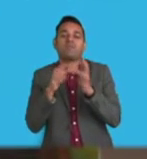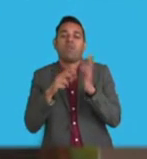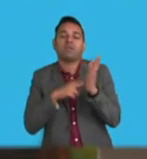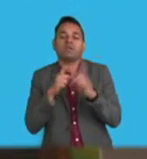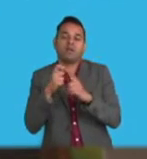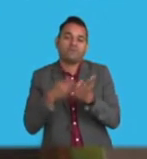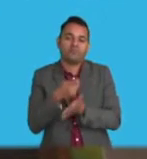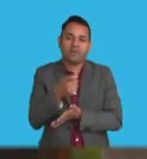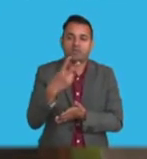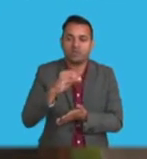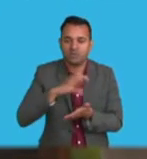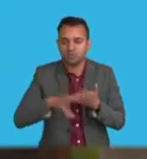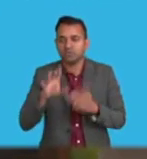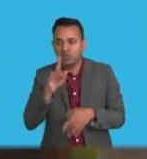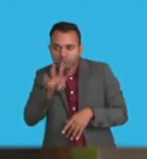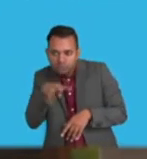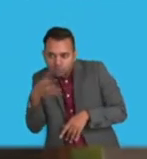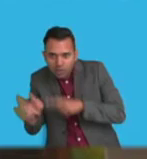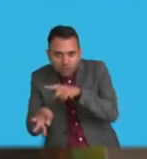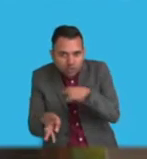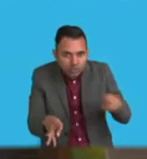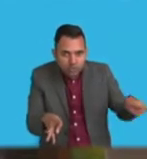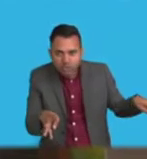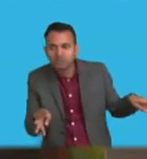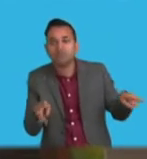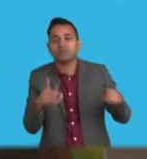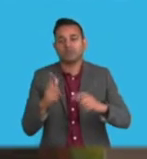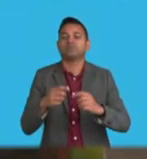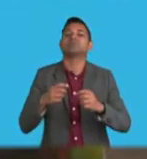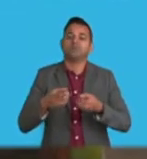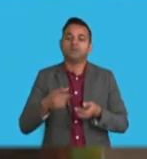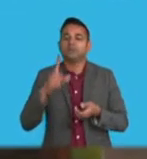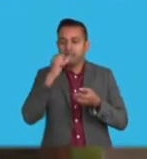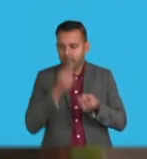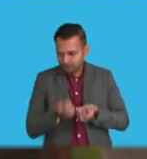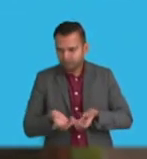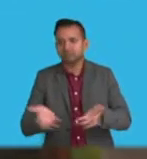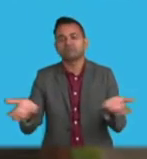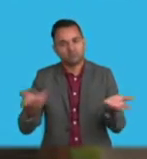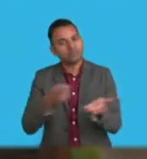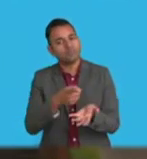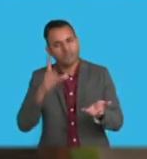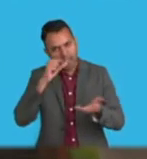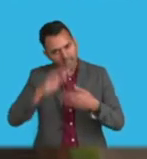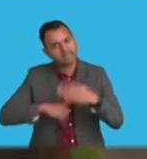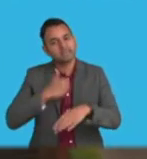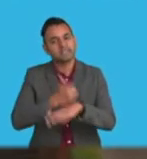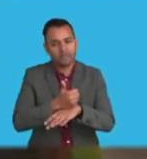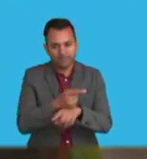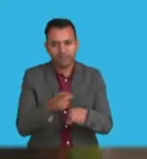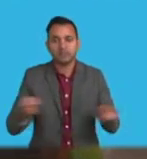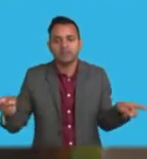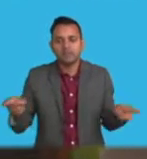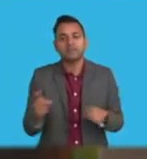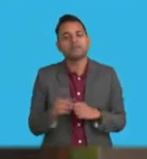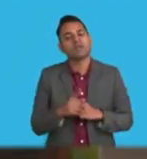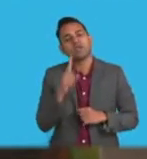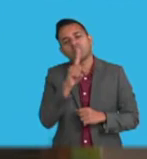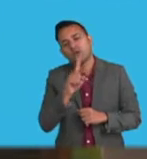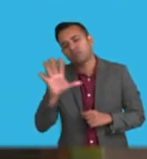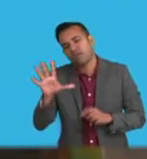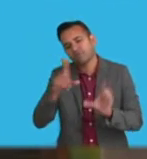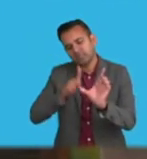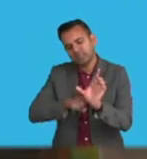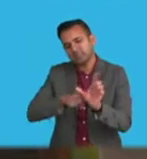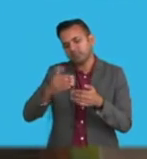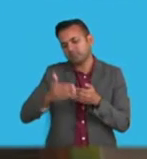Ministry, and we issue authorizations for employment agencies, which can be for a period between 1 to 5 years. Within